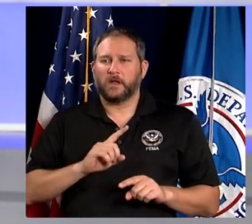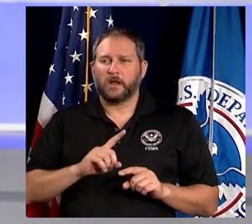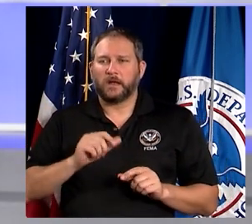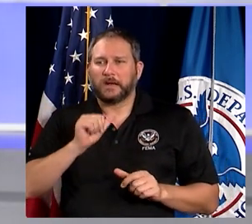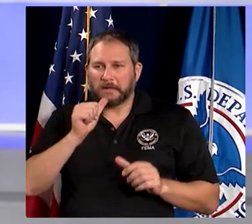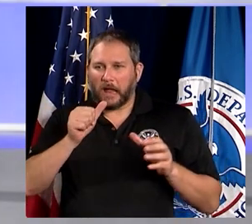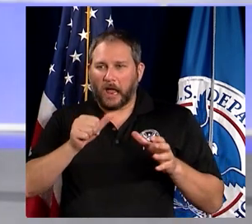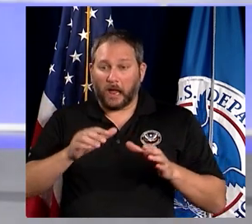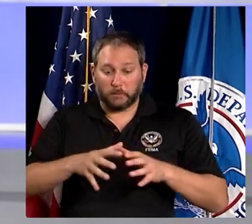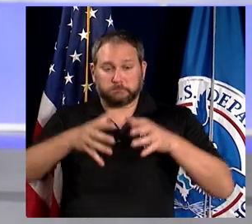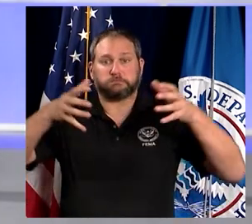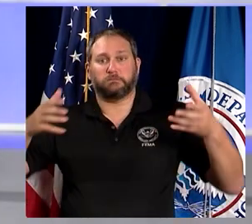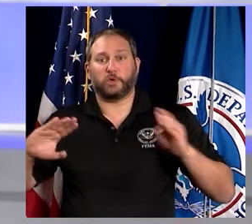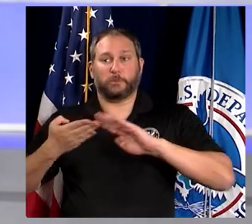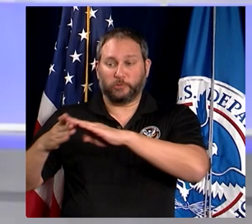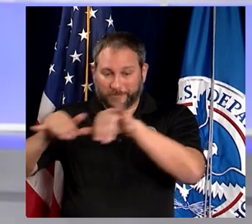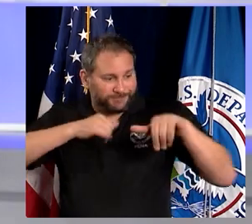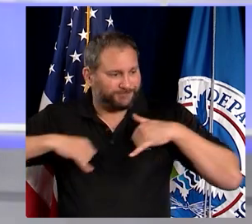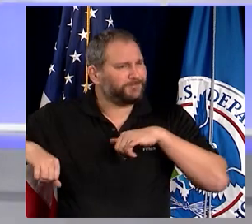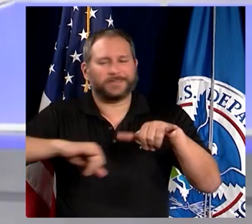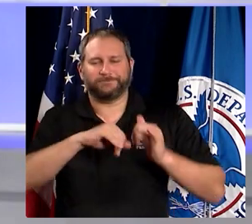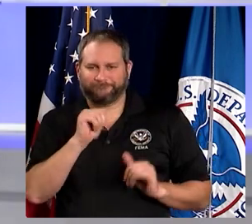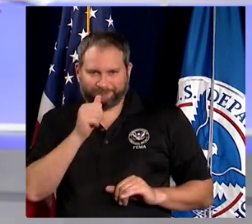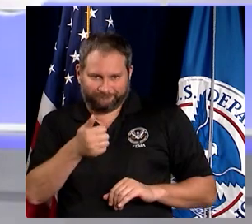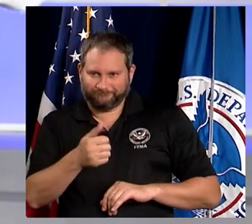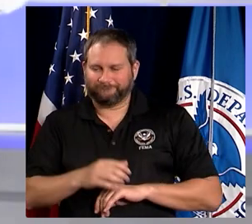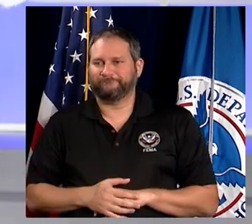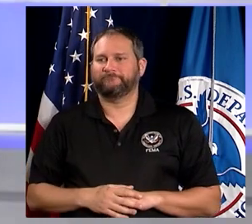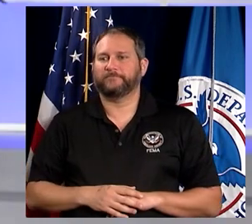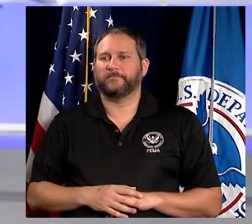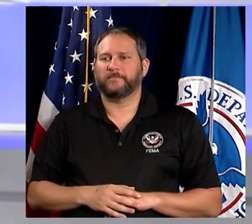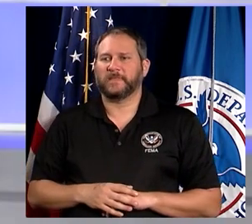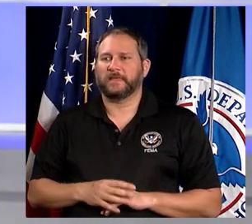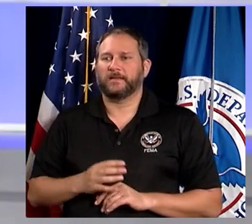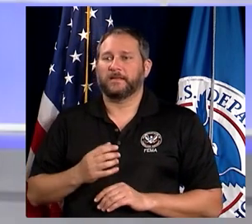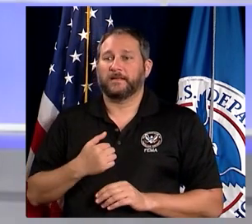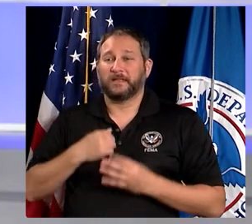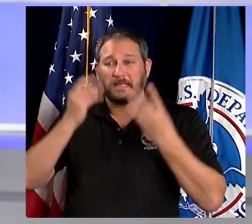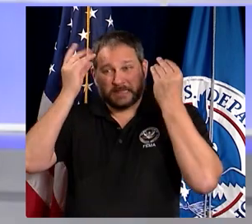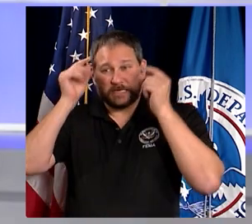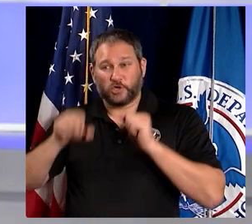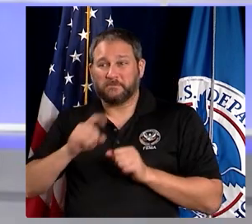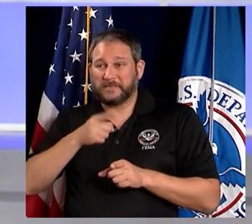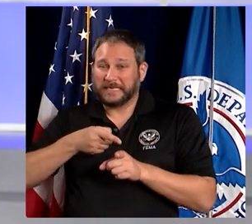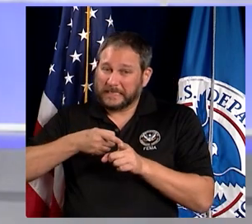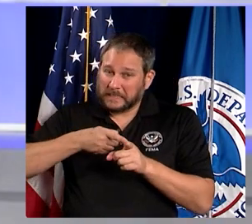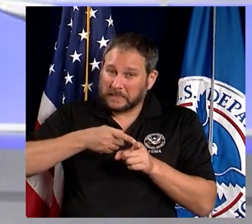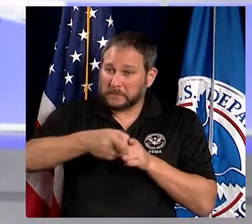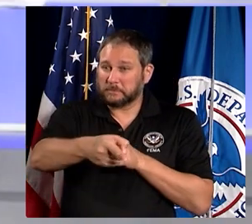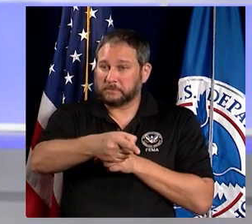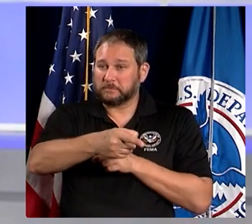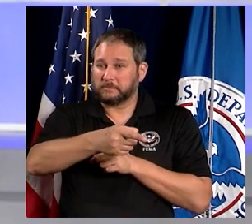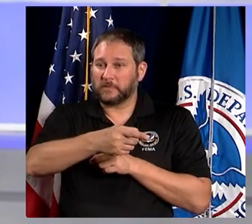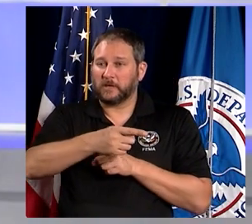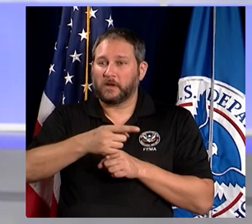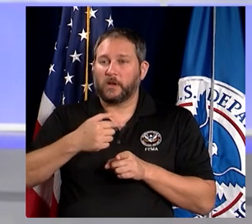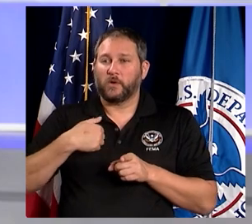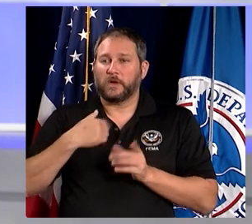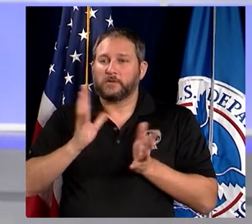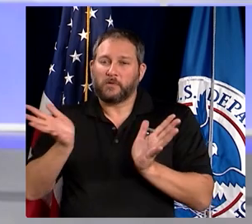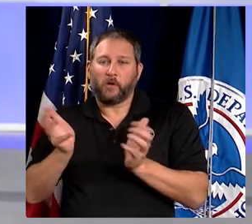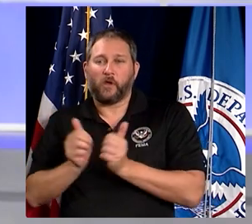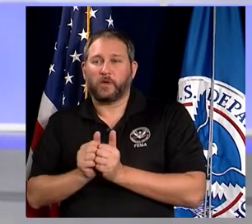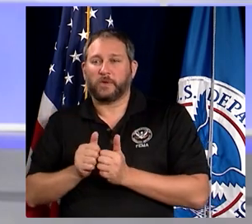scale. So we were thinking that this could be a niche, and it's something we're talking about with the state of North